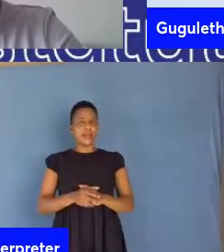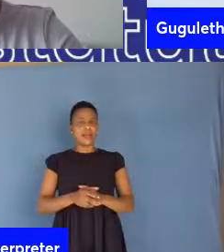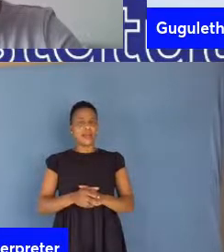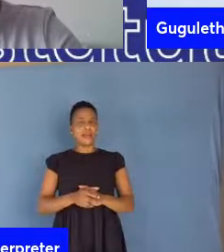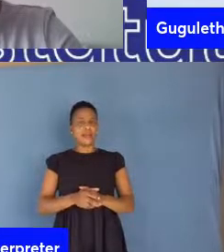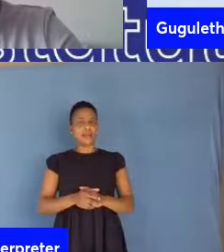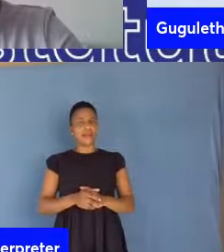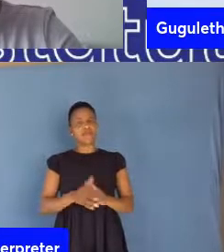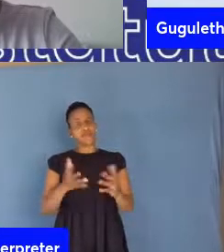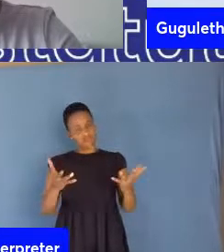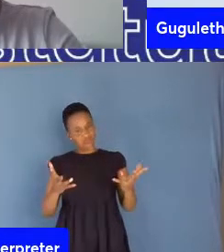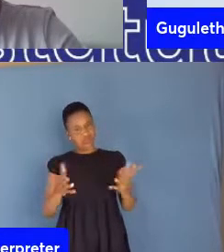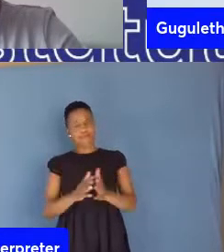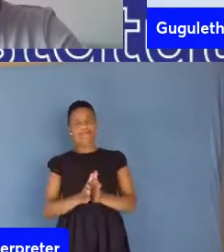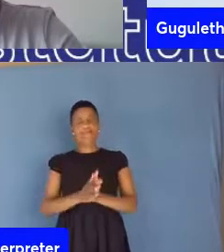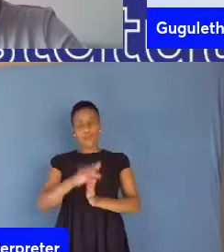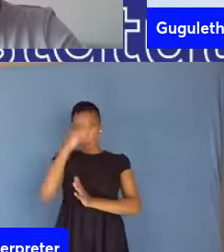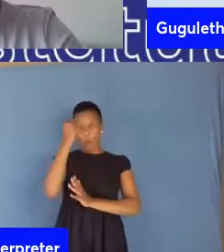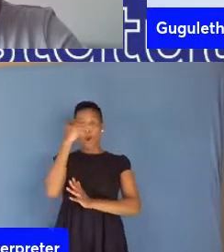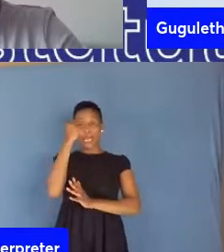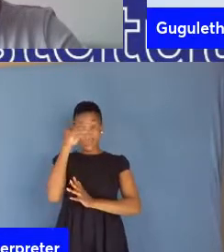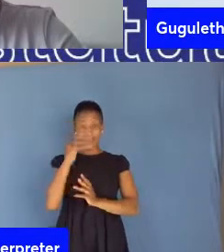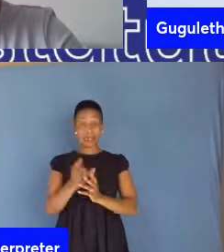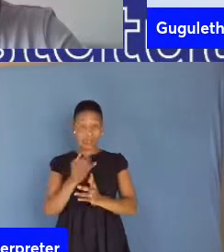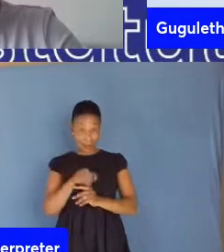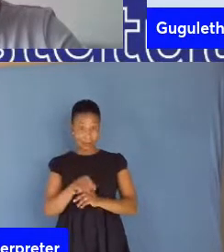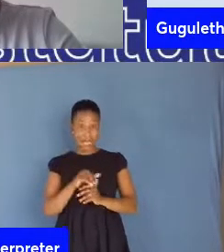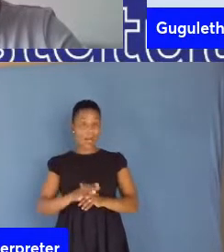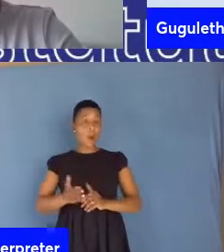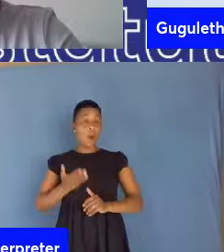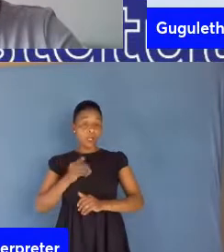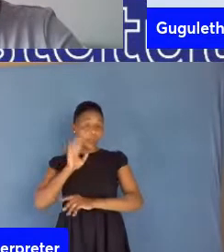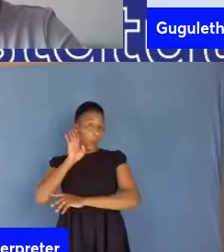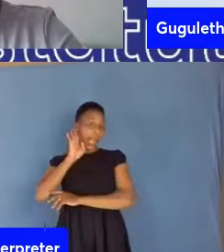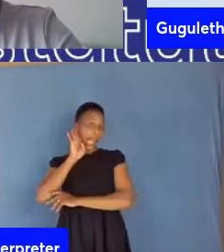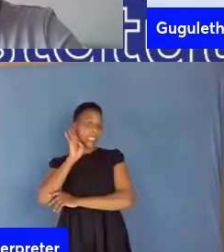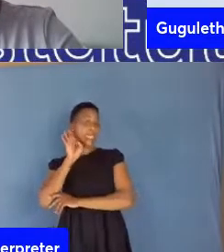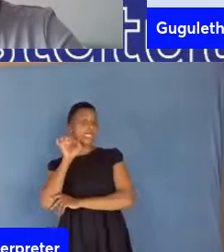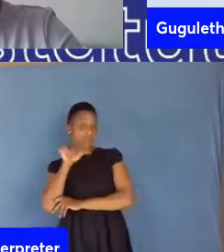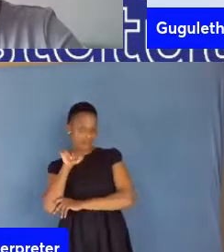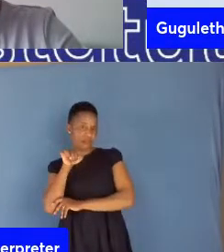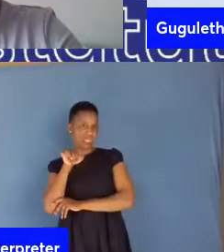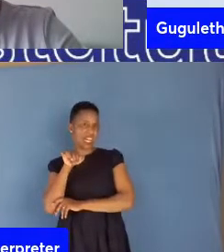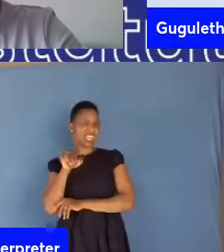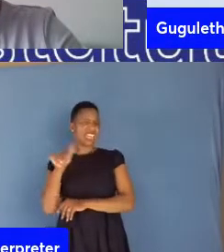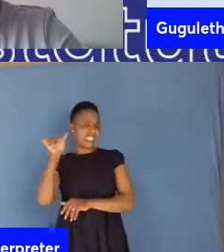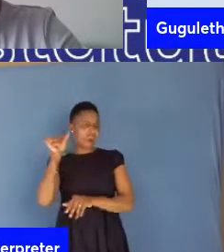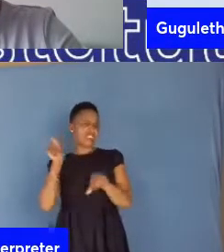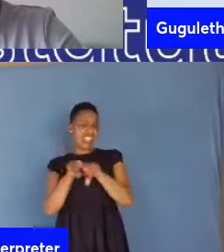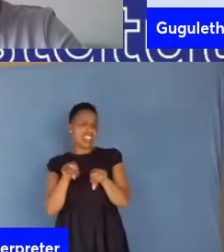to listen. And it sounds as if it's a favor being done